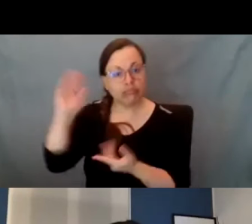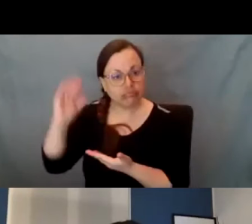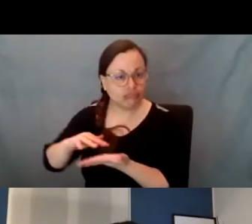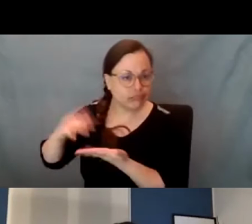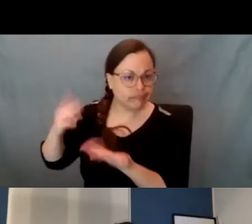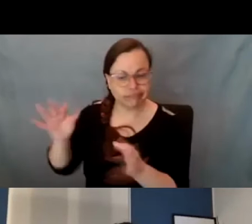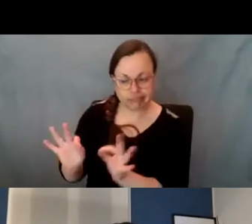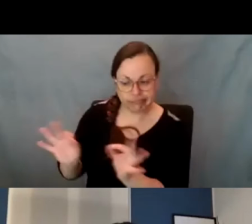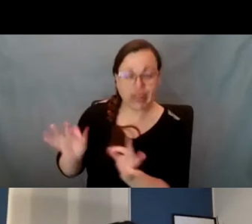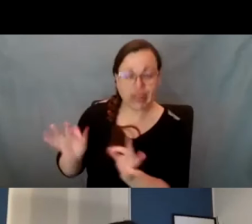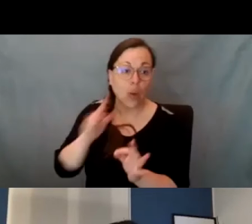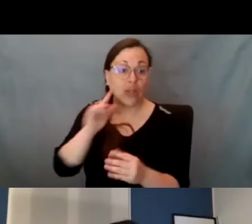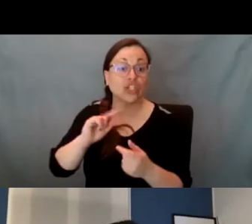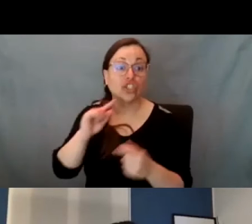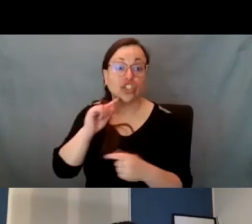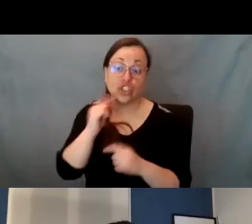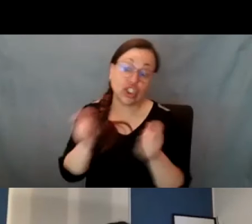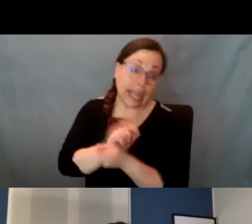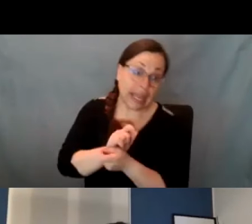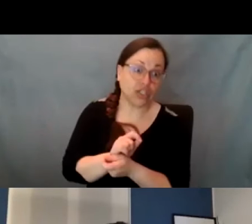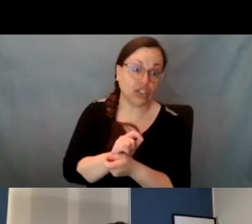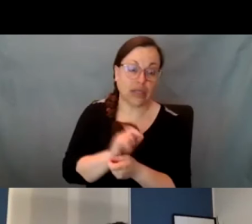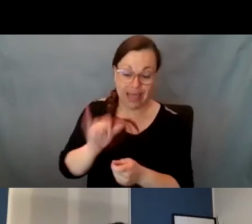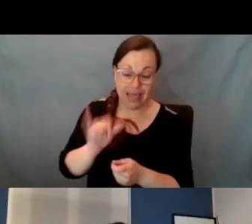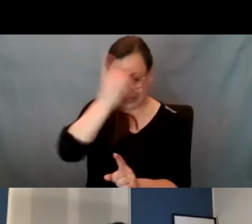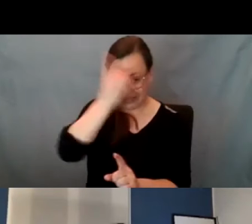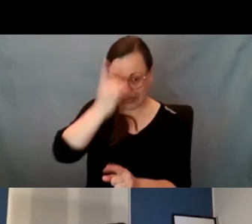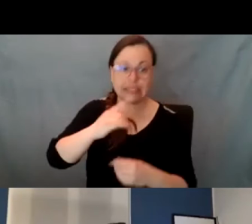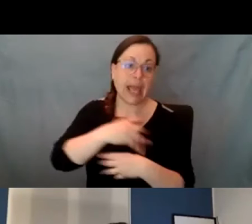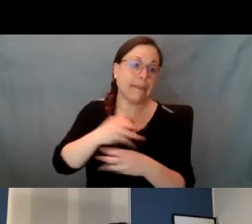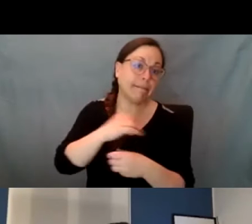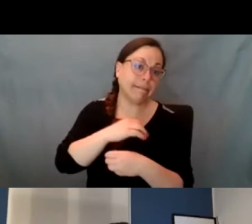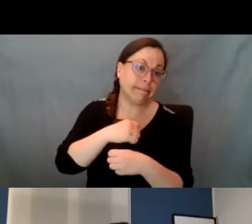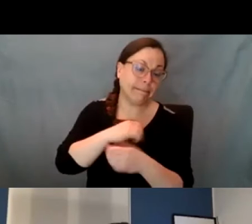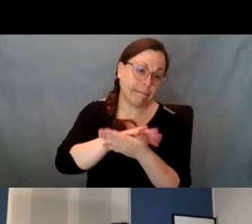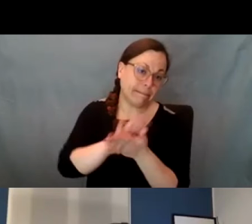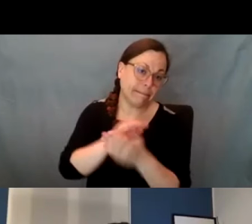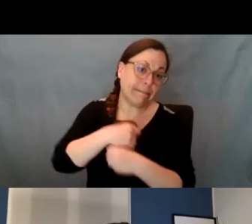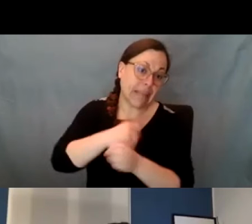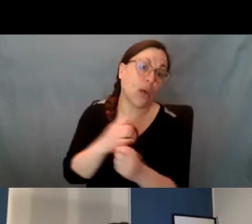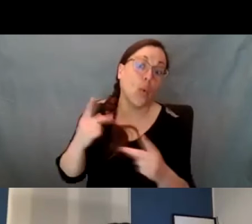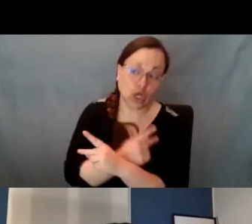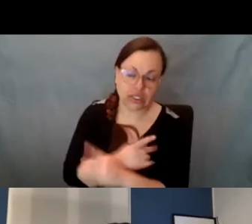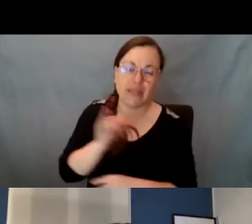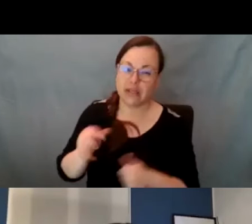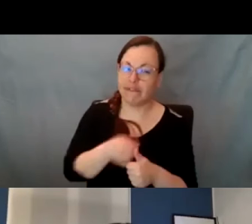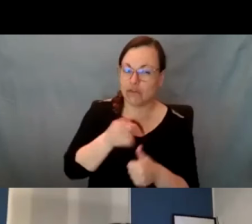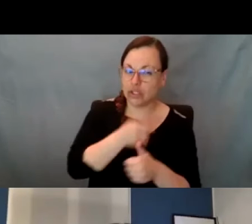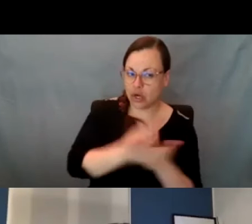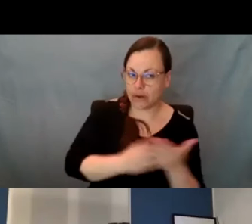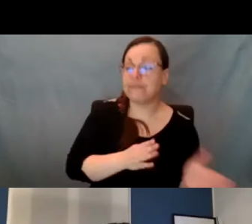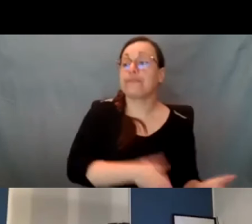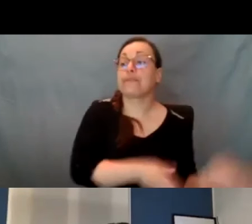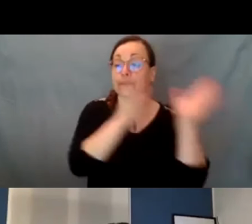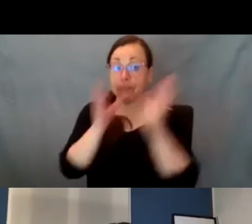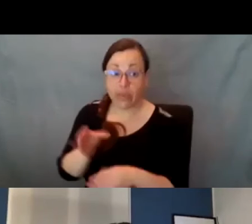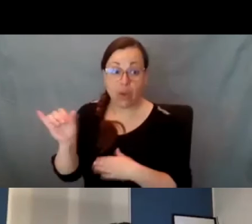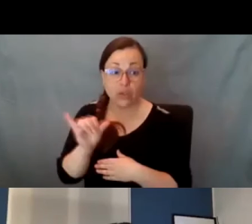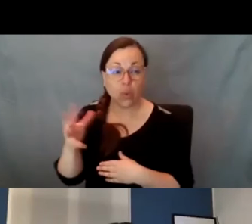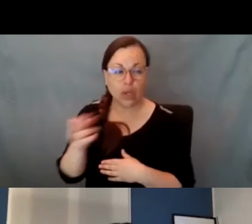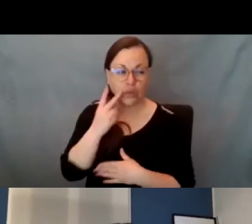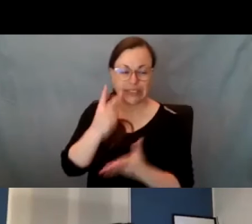of the disease and make it worse. That's one part. The second part of this is to see what are the implications for public